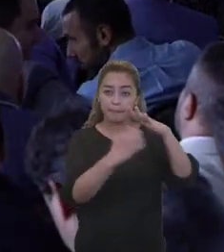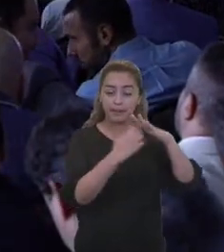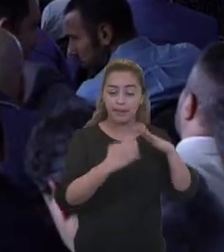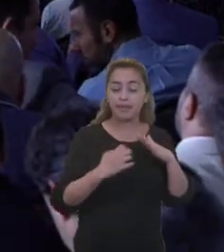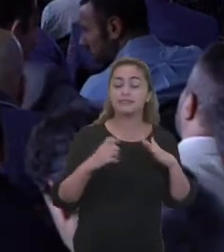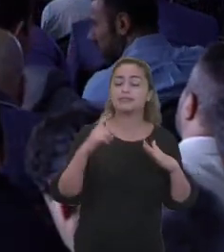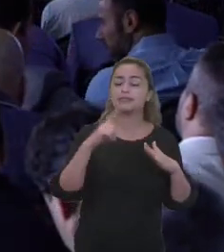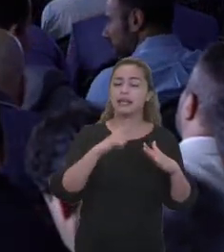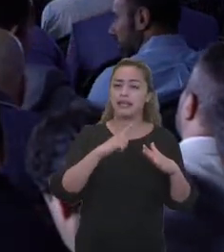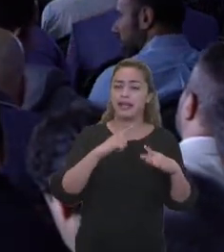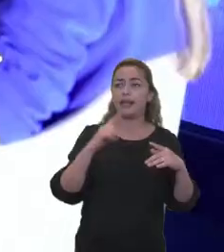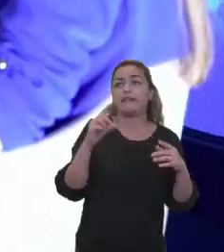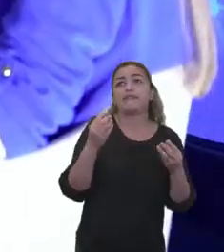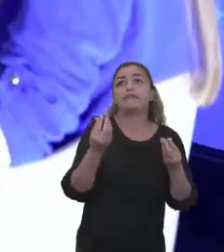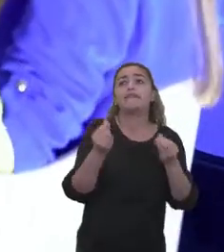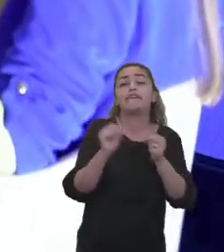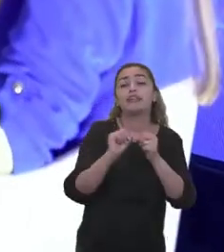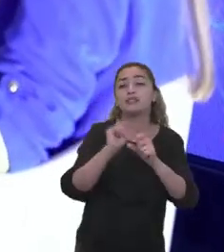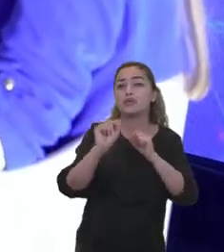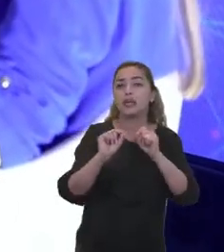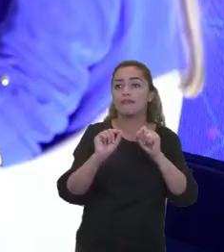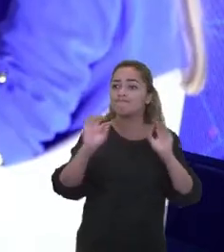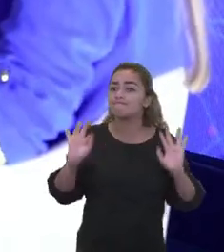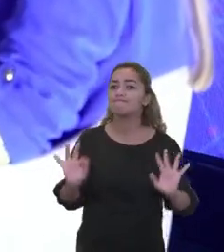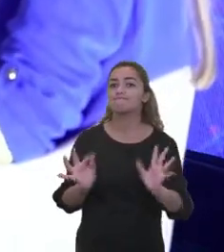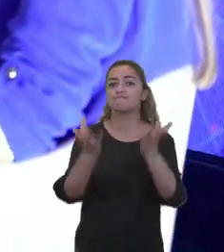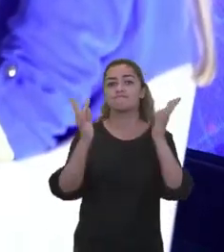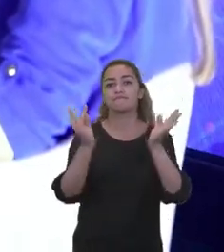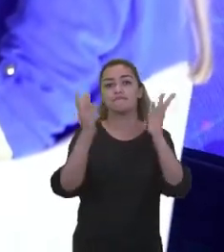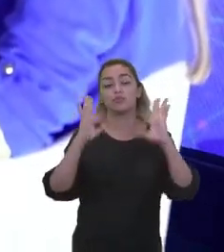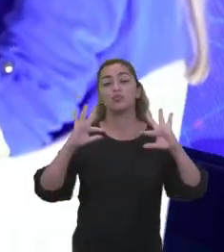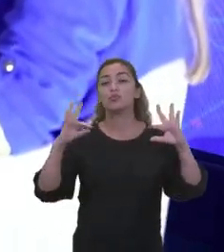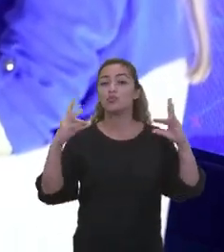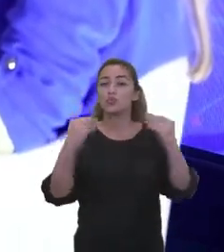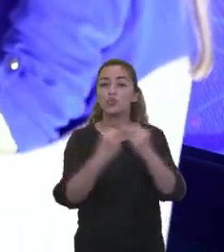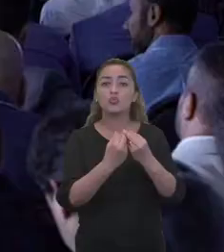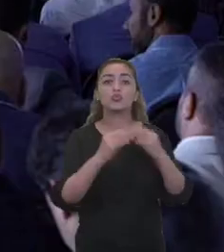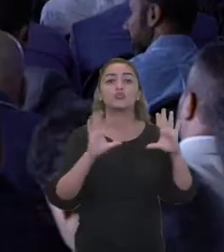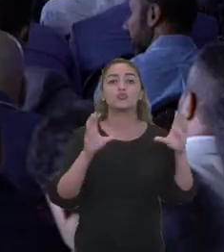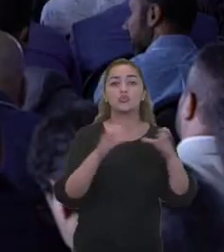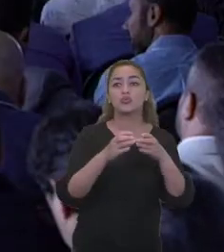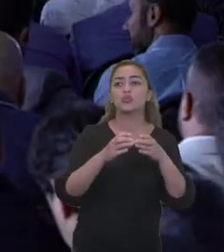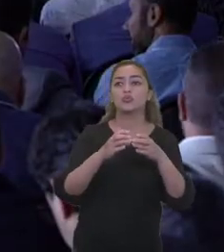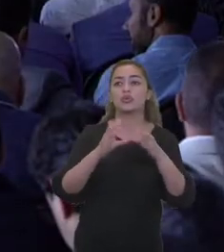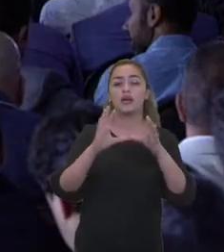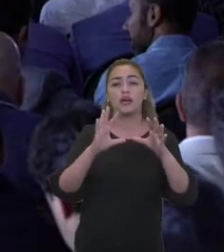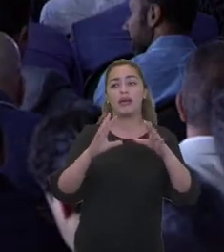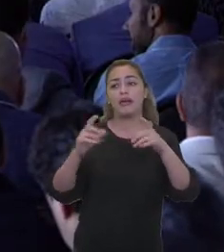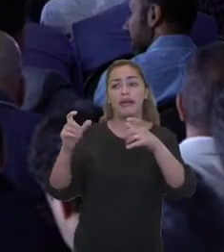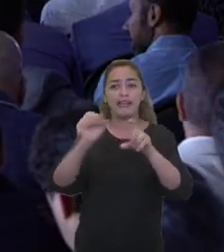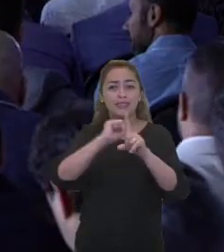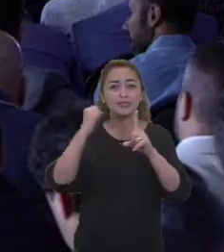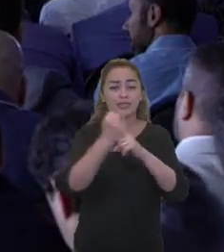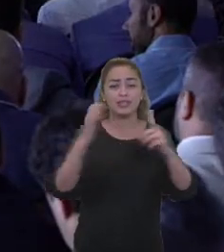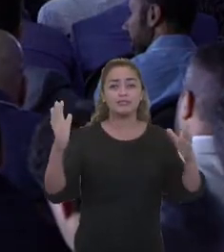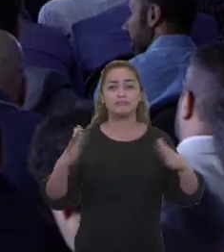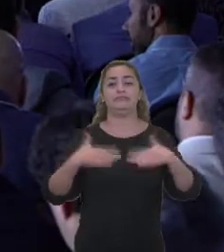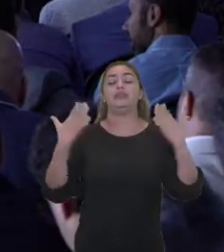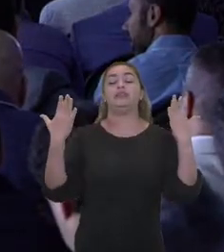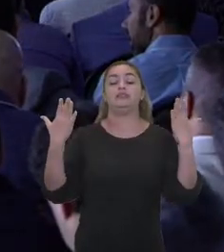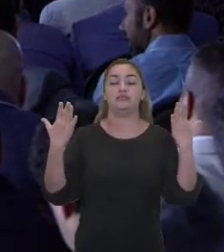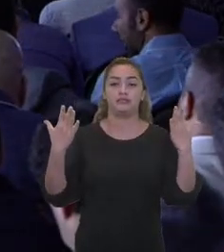one of the biggest corporations in Brazil, our role is to drive any initiative of